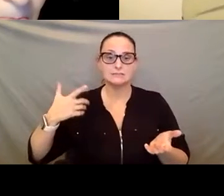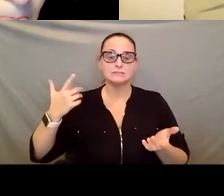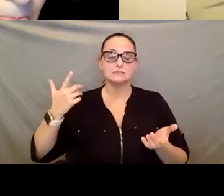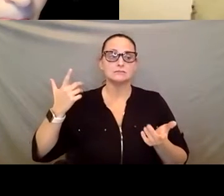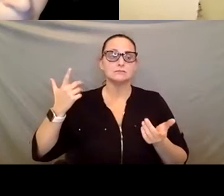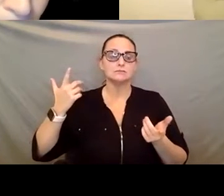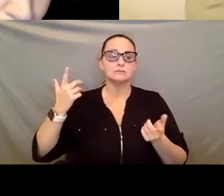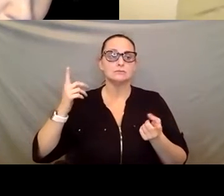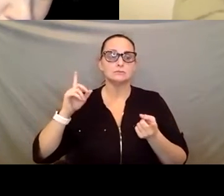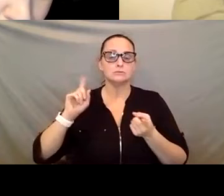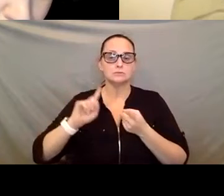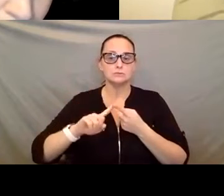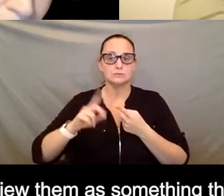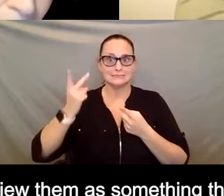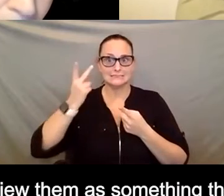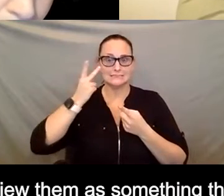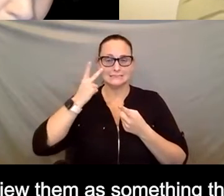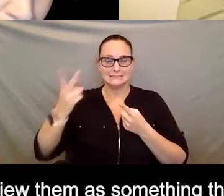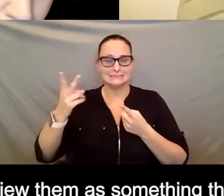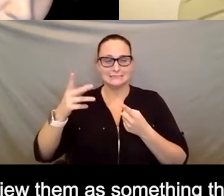to view them as